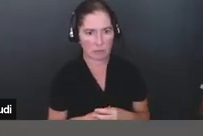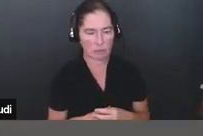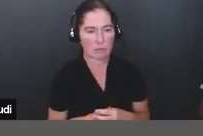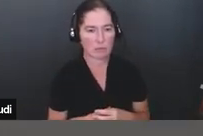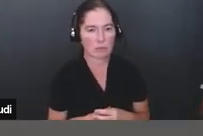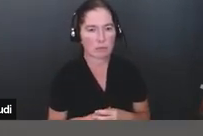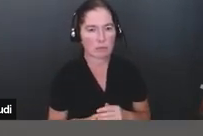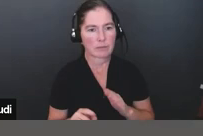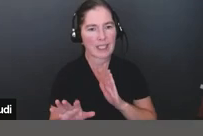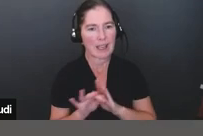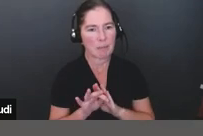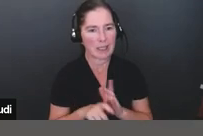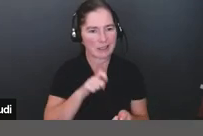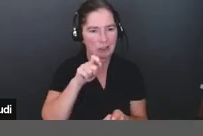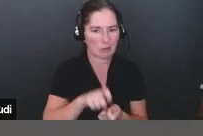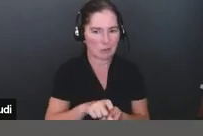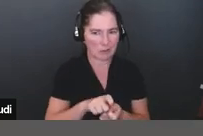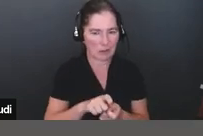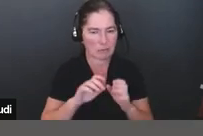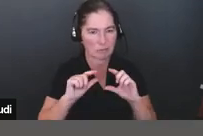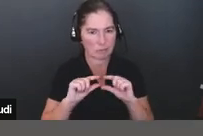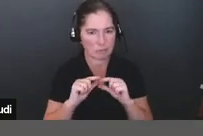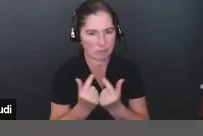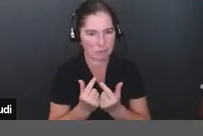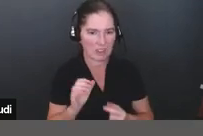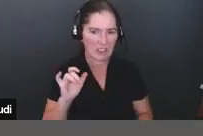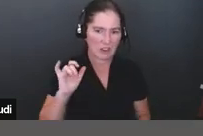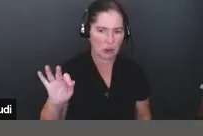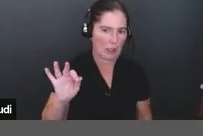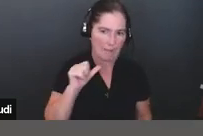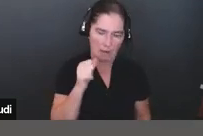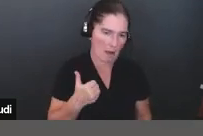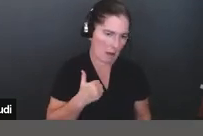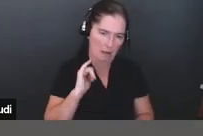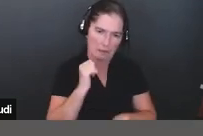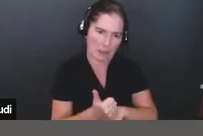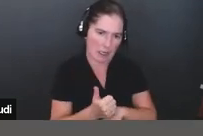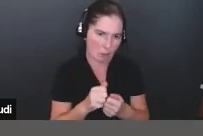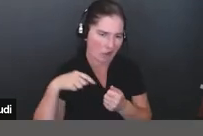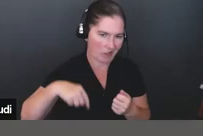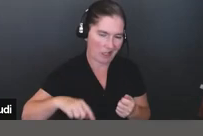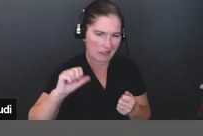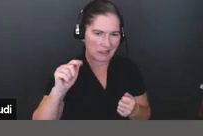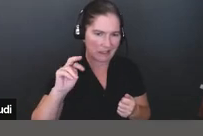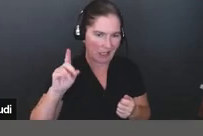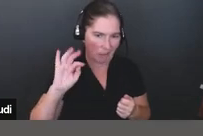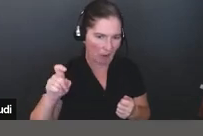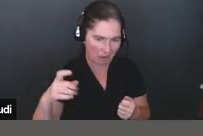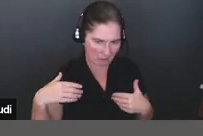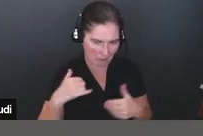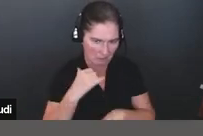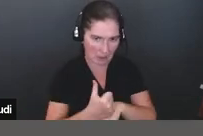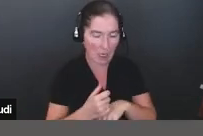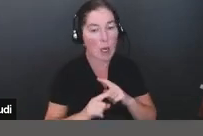this is where we can choose a different channel. Now, Jeff doesn't have a different channel in this sandbox, but remember when I was back in those